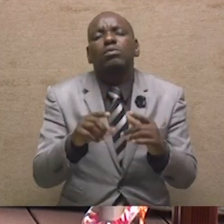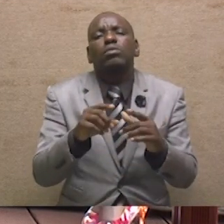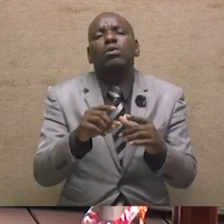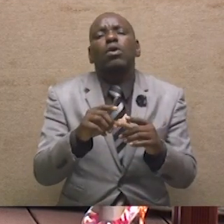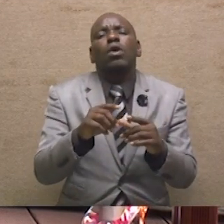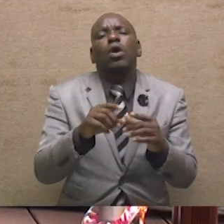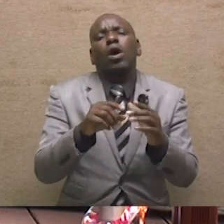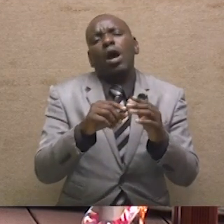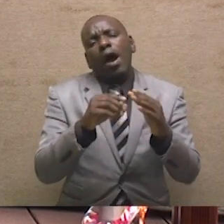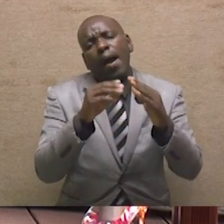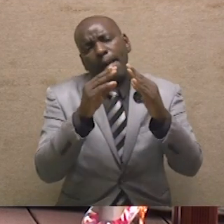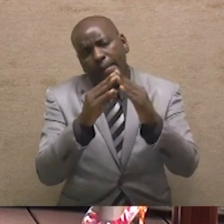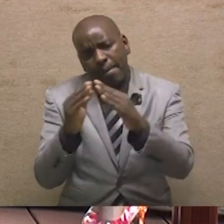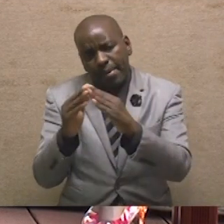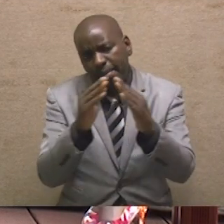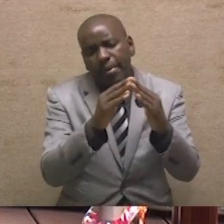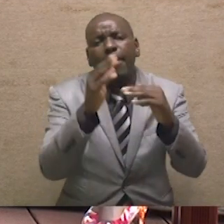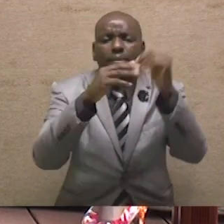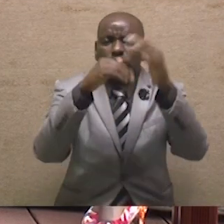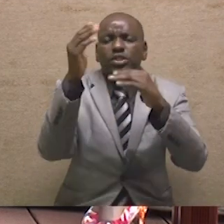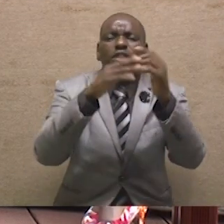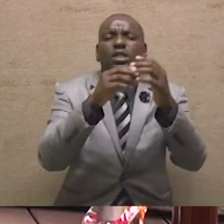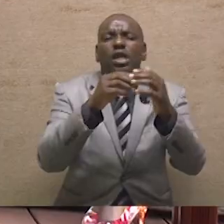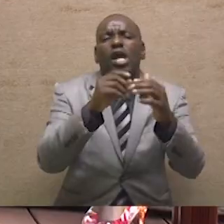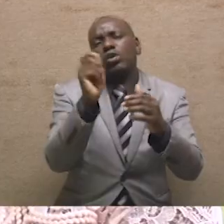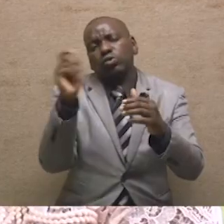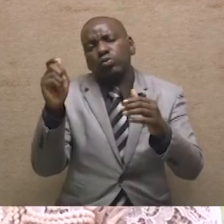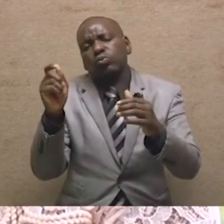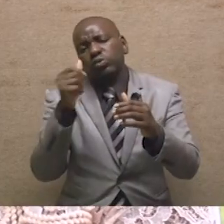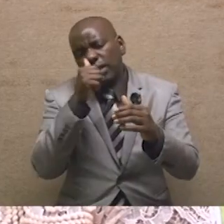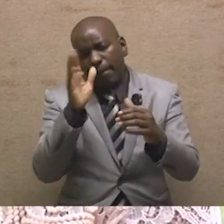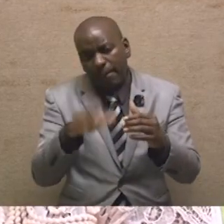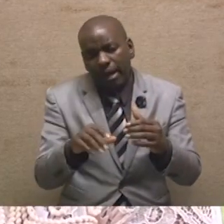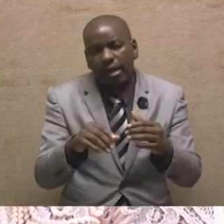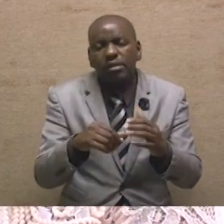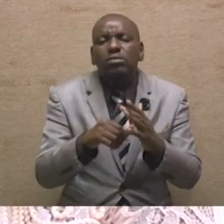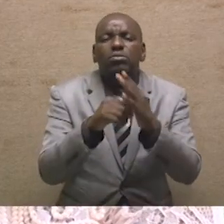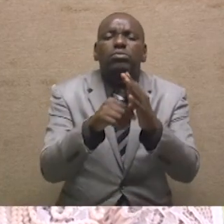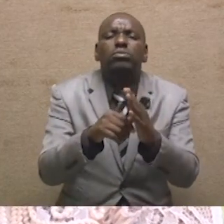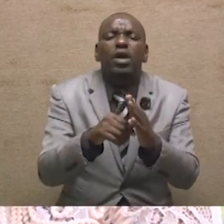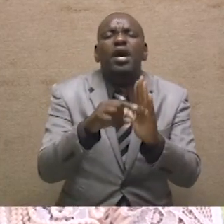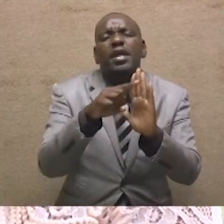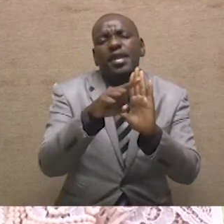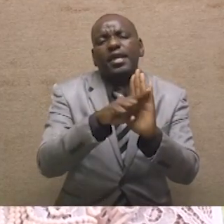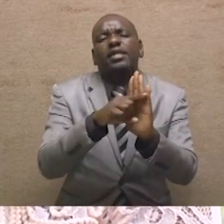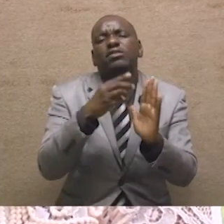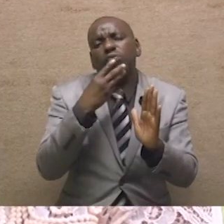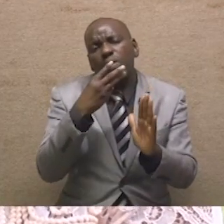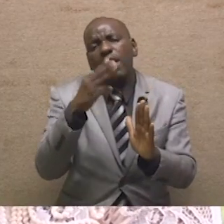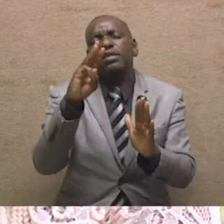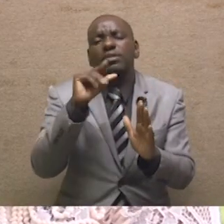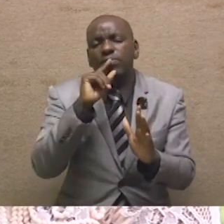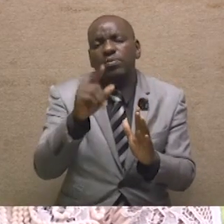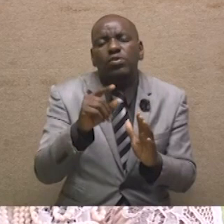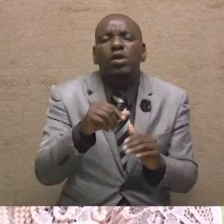then I would have to scrape the wording mushrooming of backyard schools. That sounds like a negative word which denotes to a